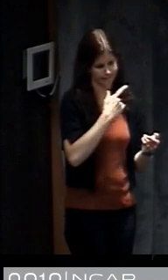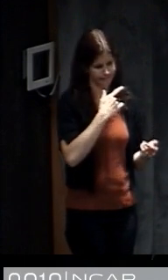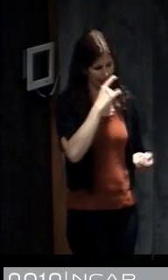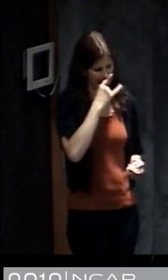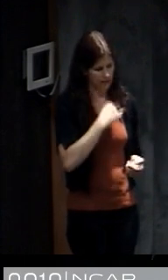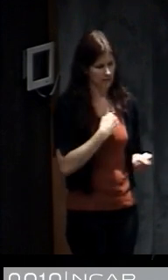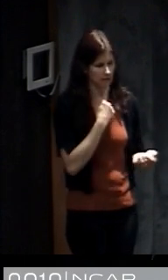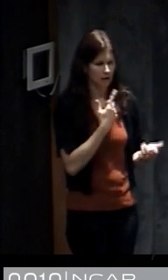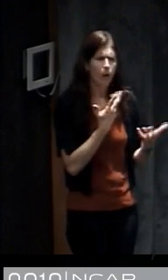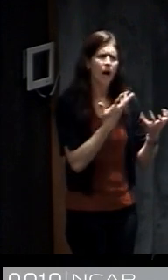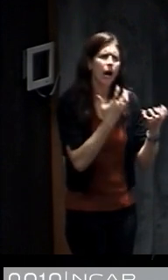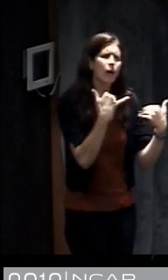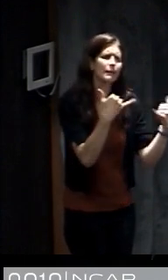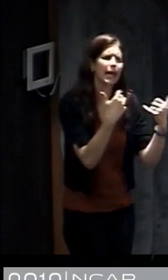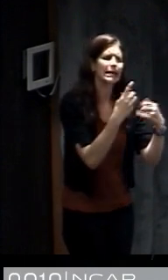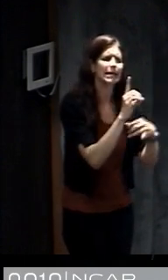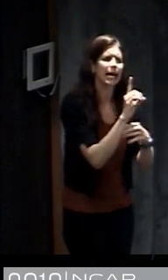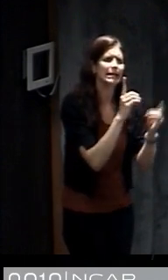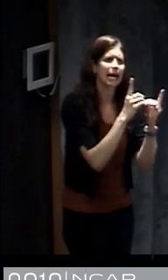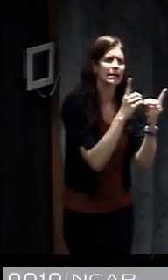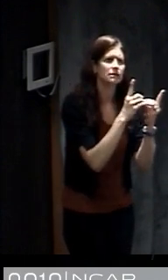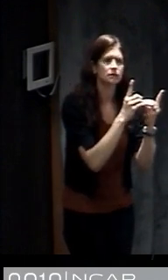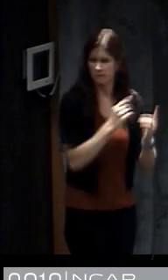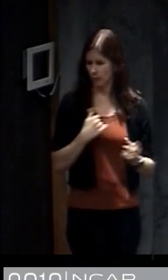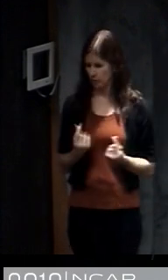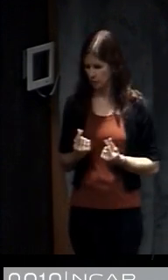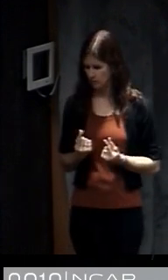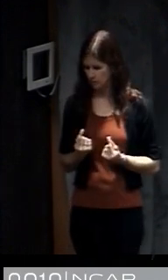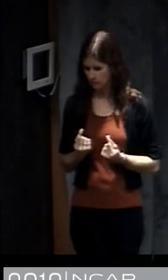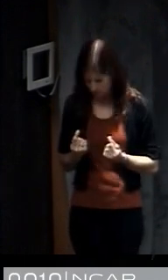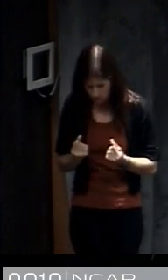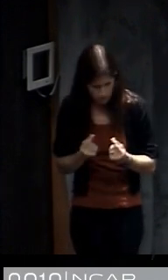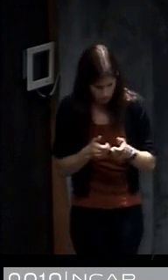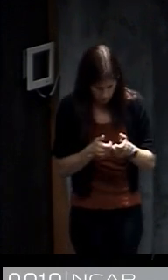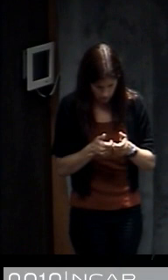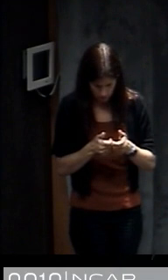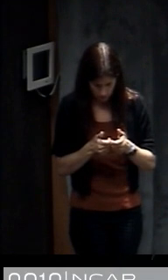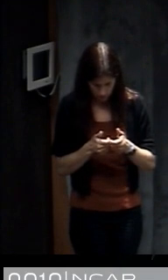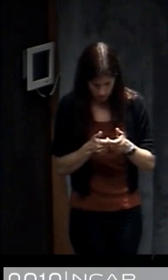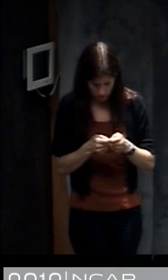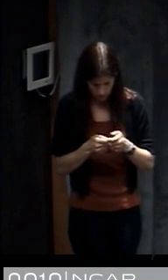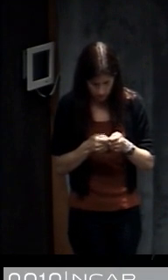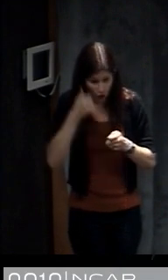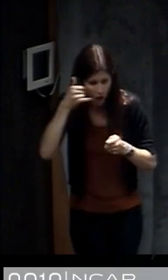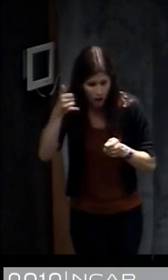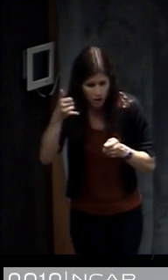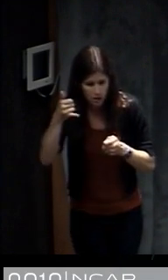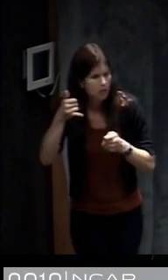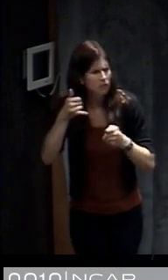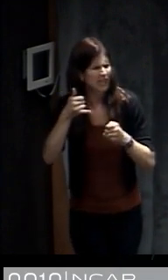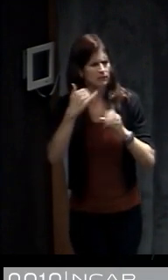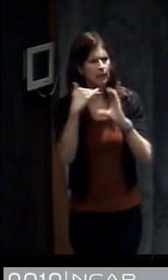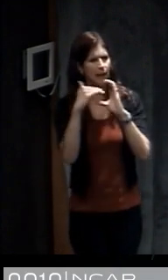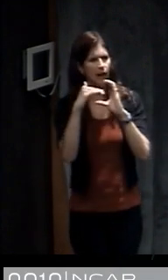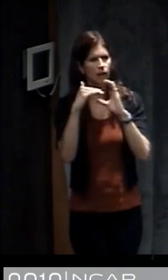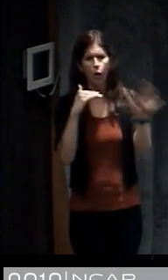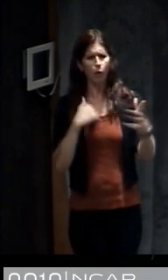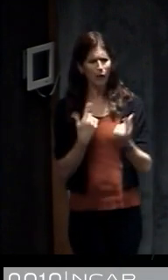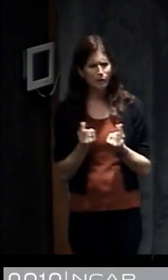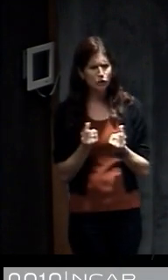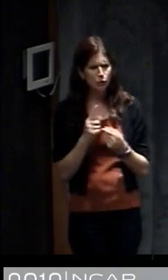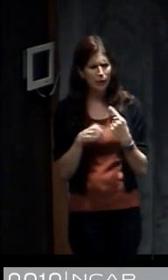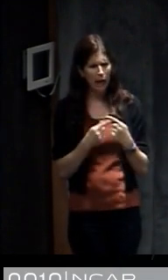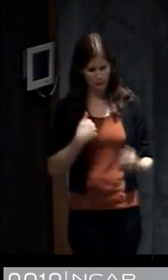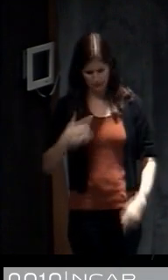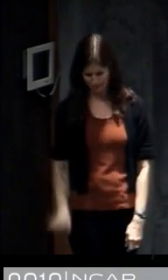think, like, what would I do before I texted the parent? Would I call them? And I was like, email. That's what I would have done, email. And I was like, geez, what did we do when I was a